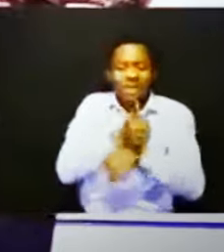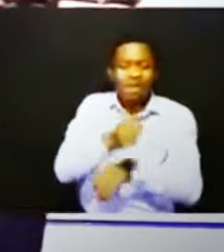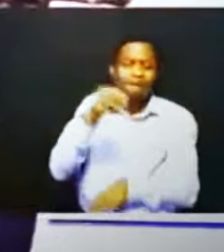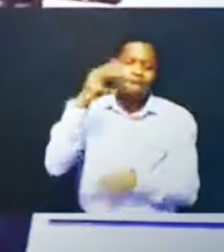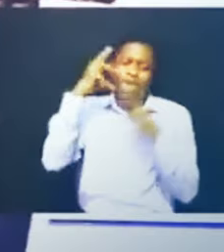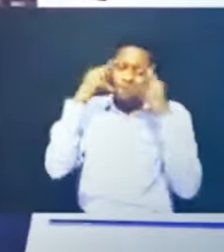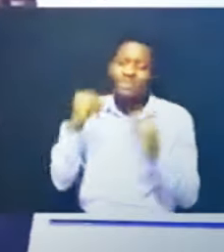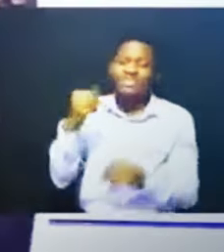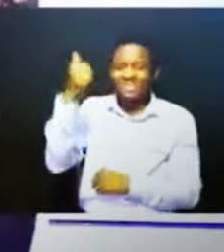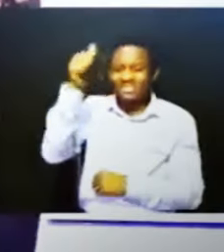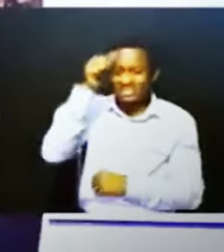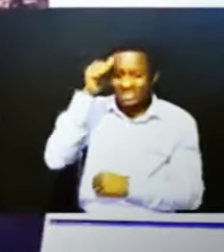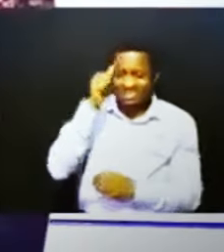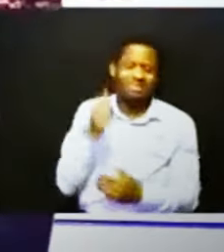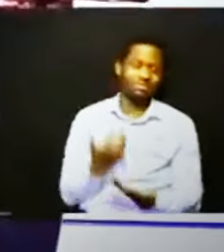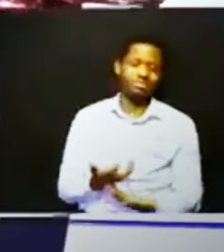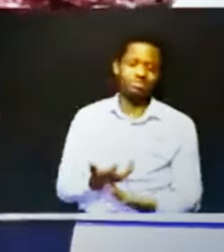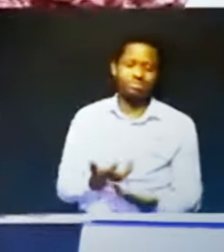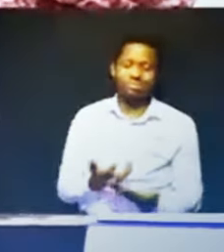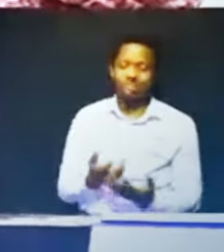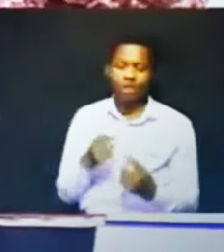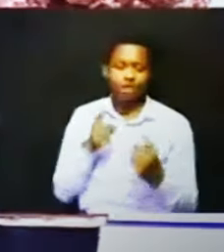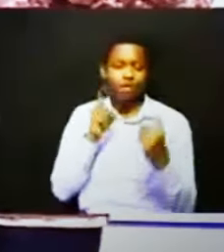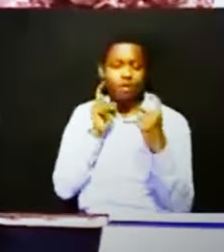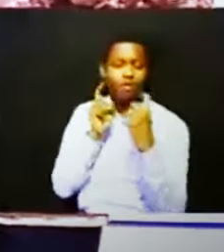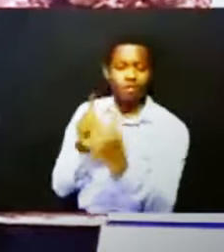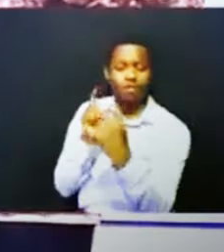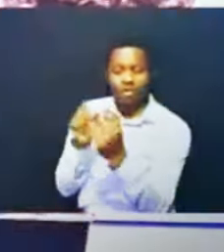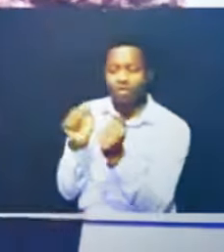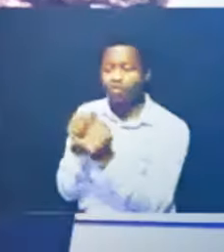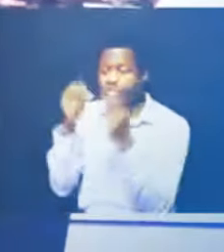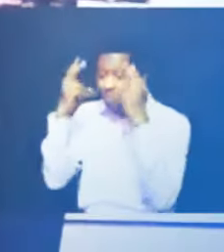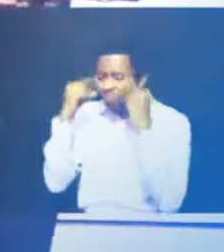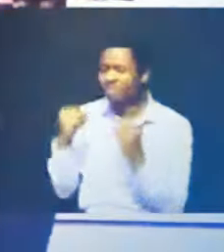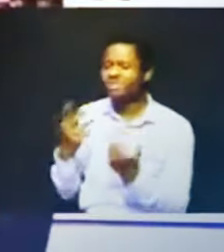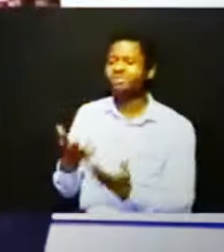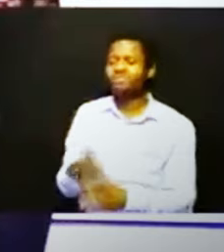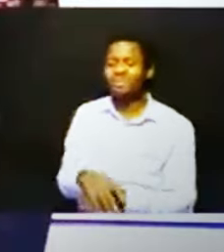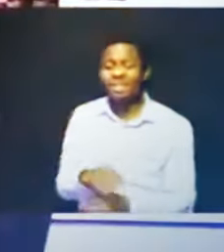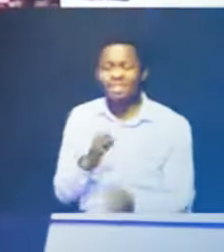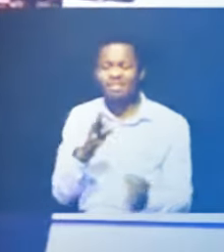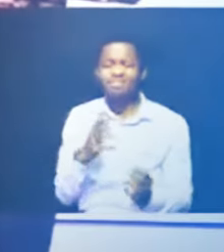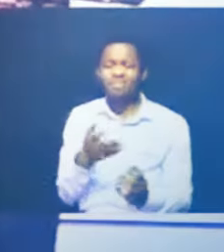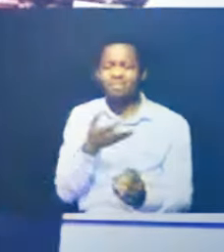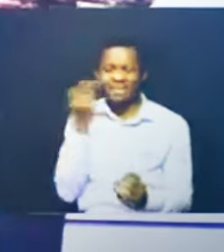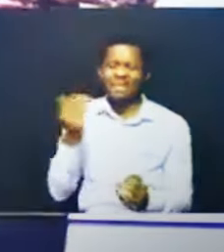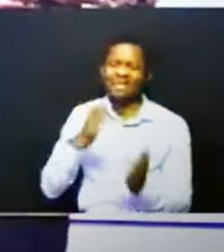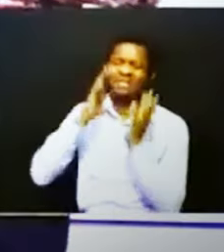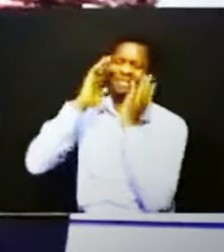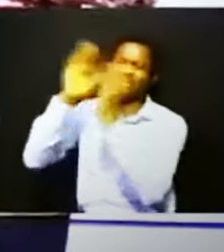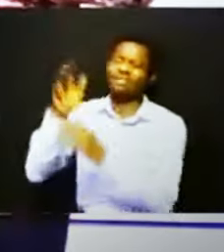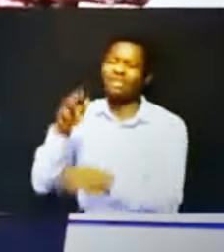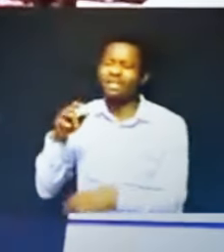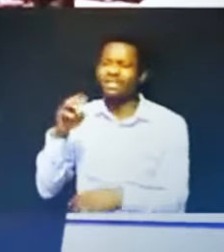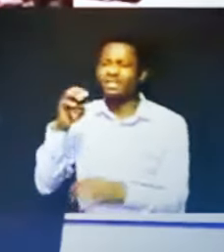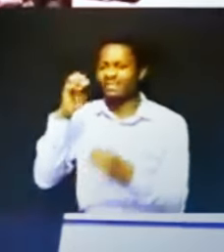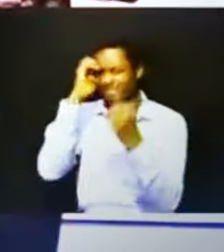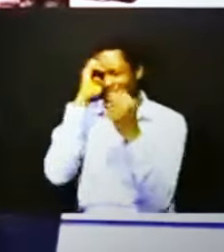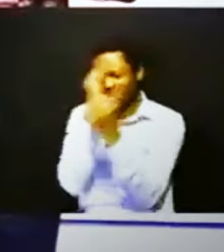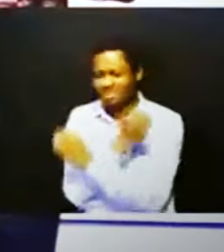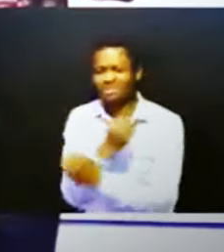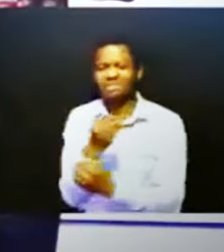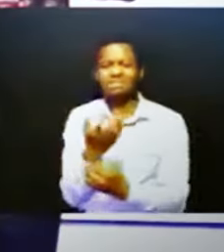quarreled with Moses and said, "If only we had died when our brothers fell dead before the